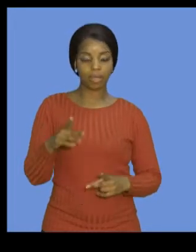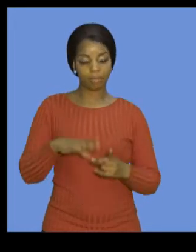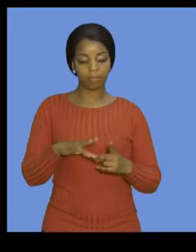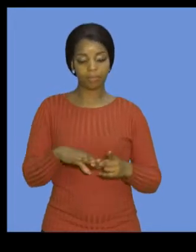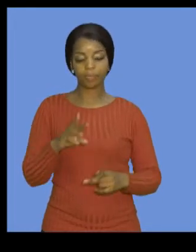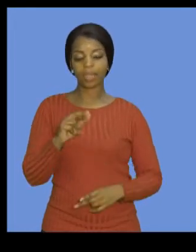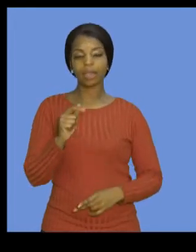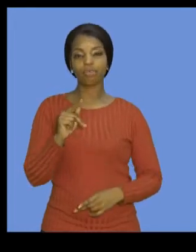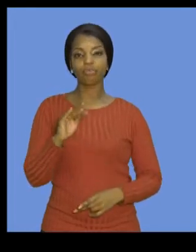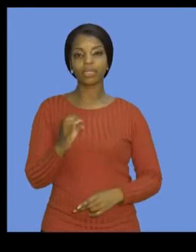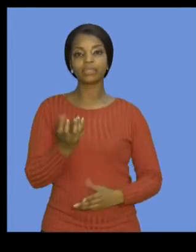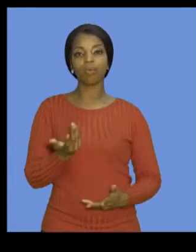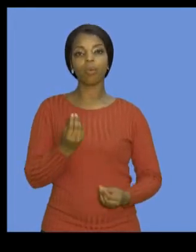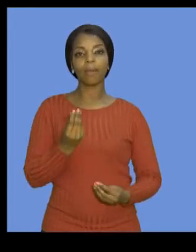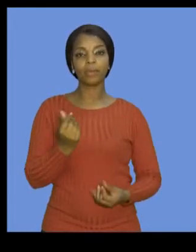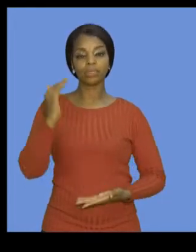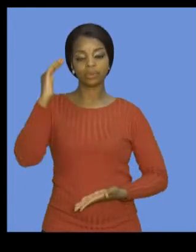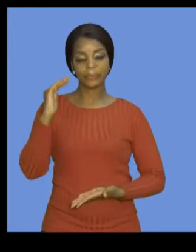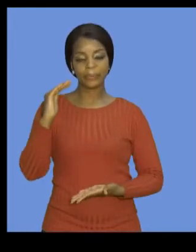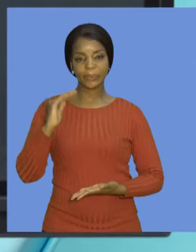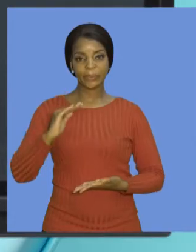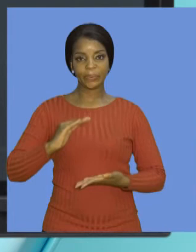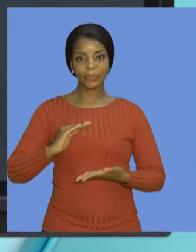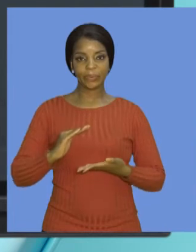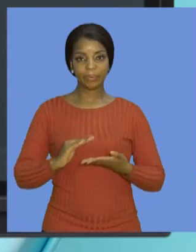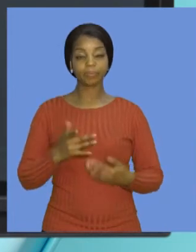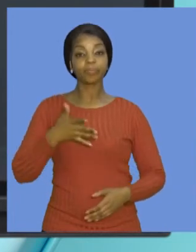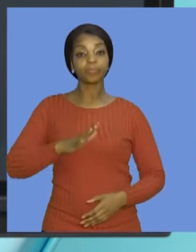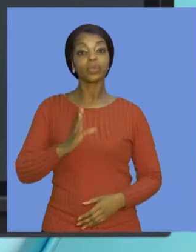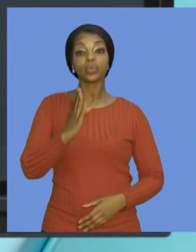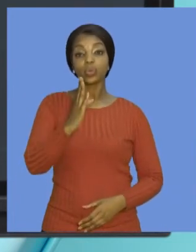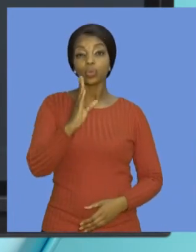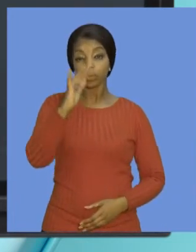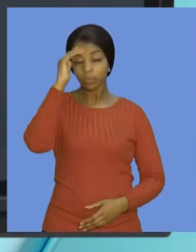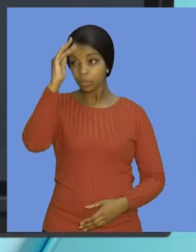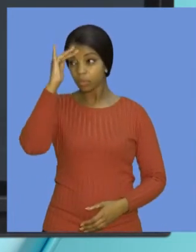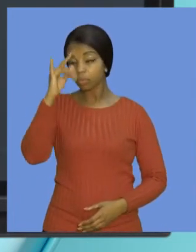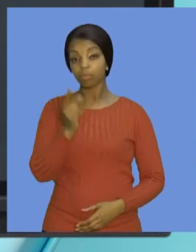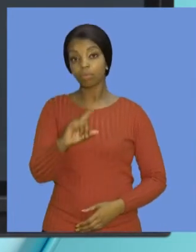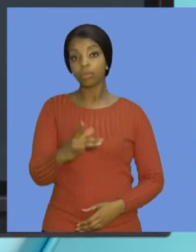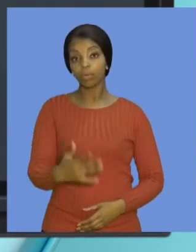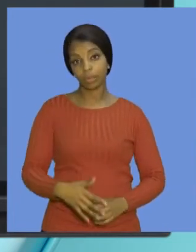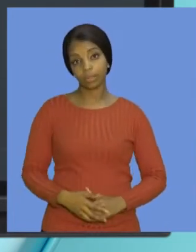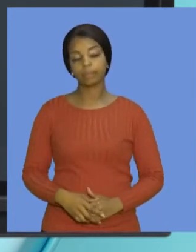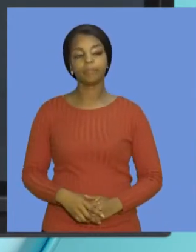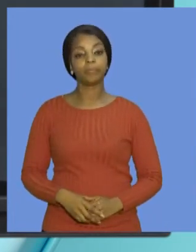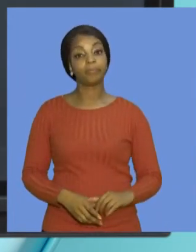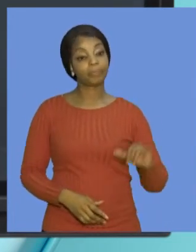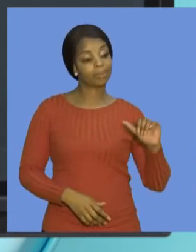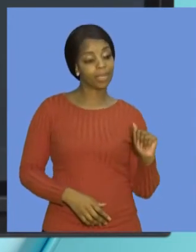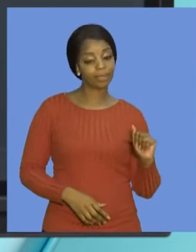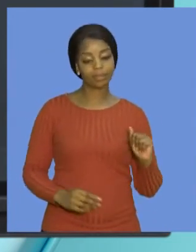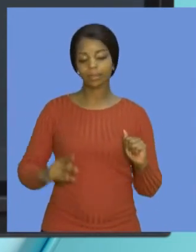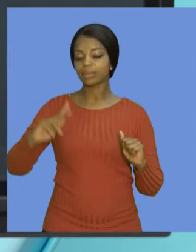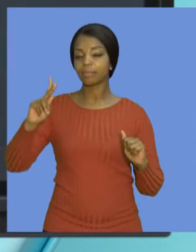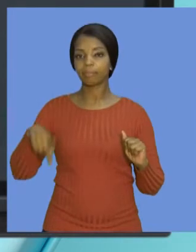depreciation would be the R. Now, what I want you to think about there, guys, is you need to think about between the A and the P, which